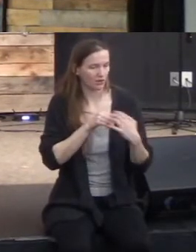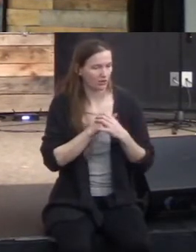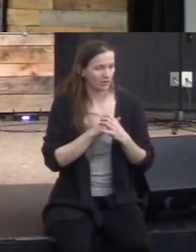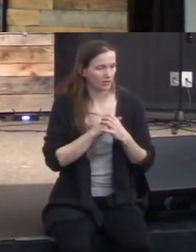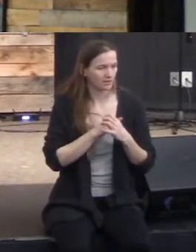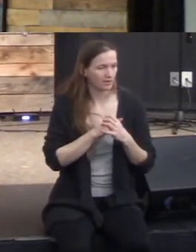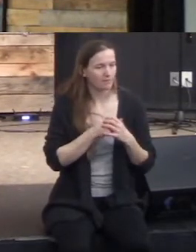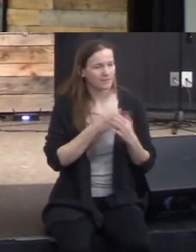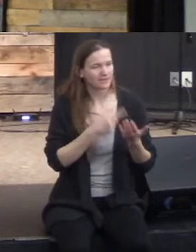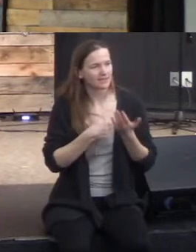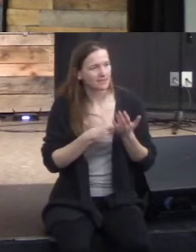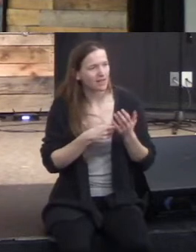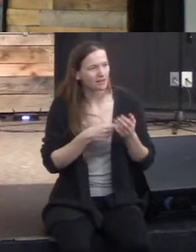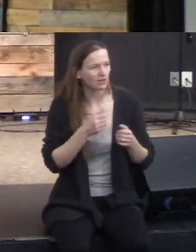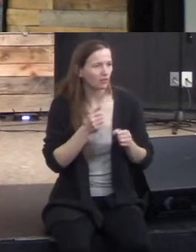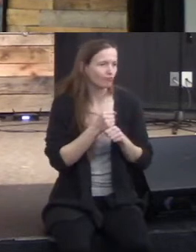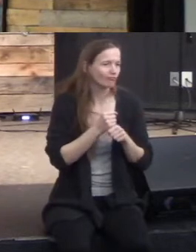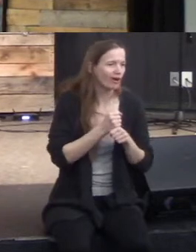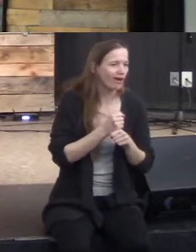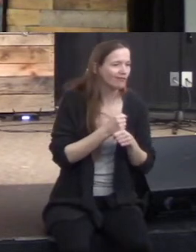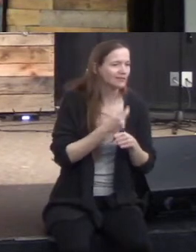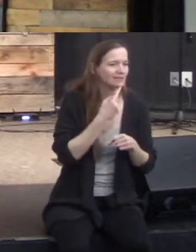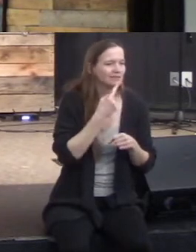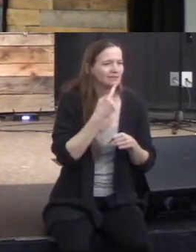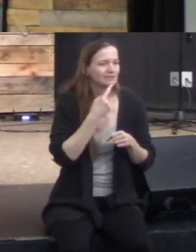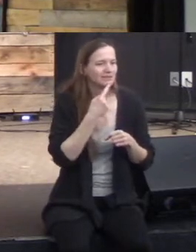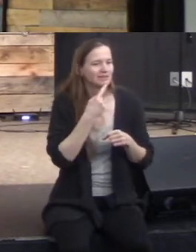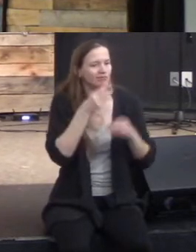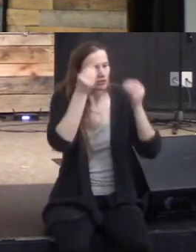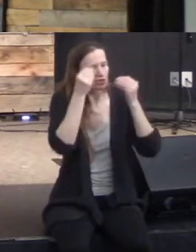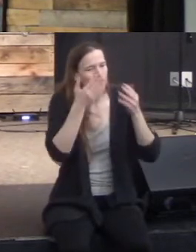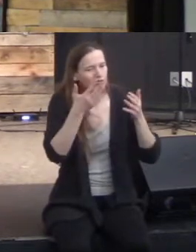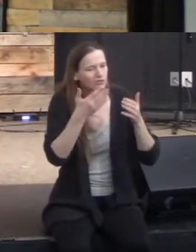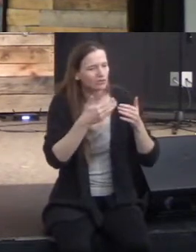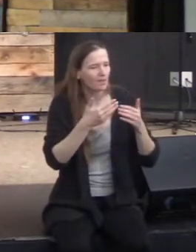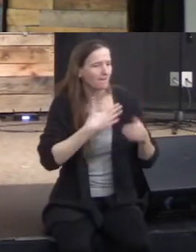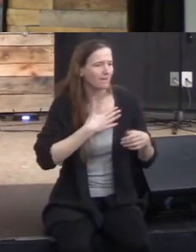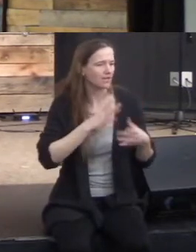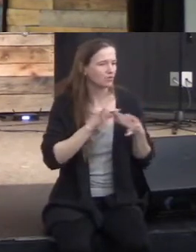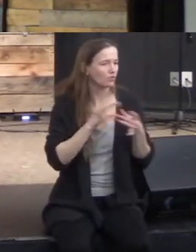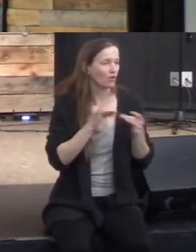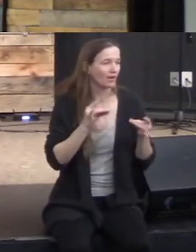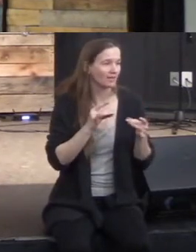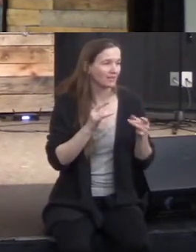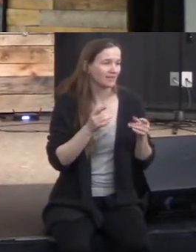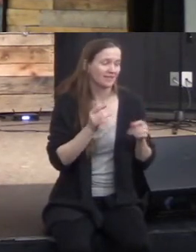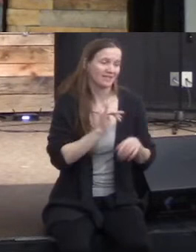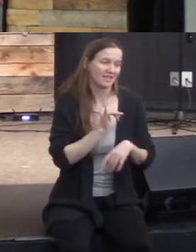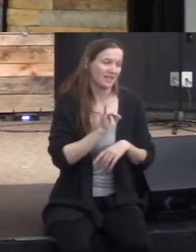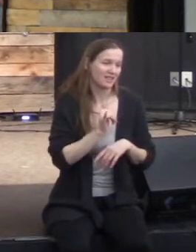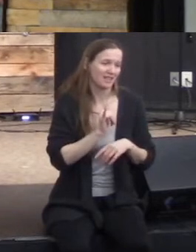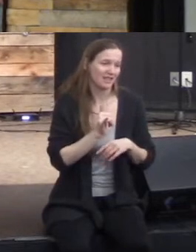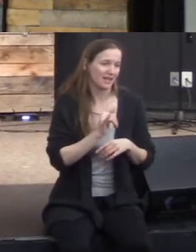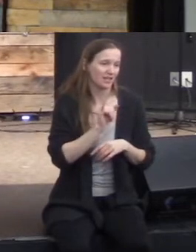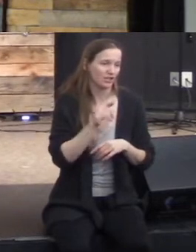I go, let me tell you my story. It's a lot like Jacob's. I was a manipulator and